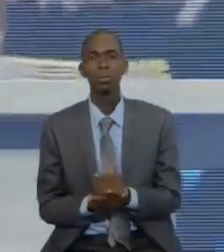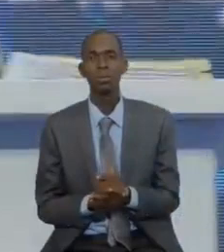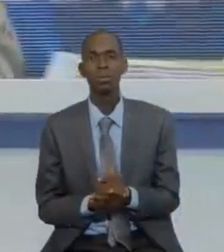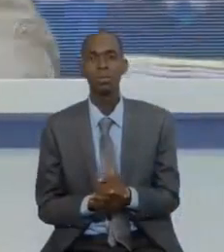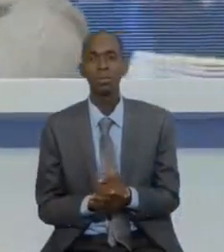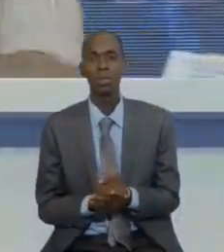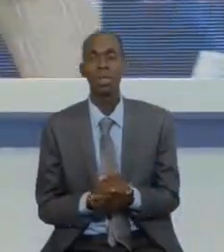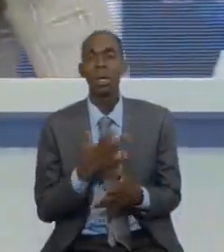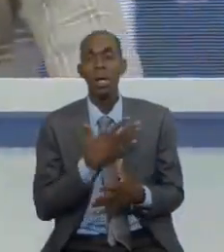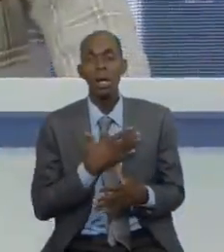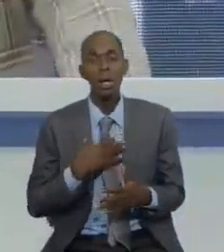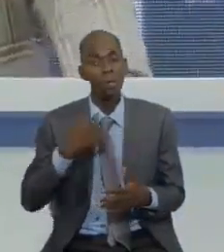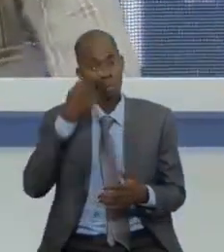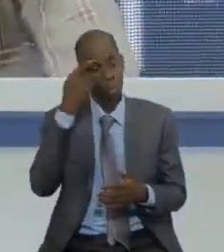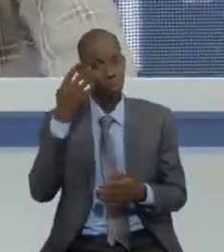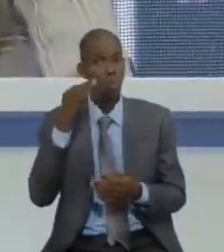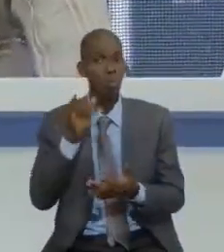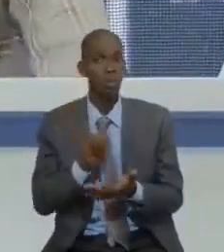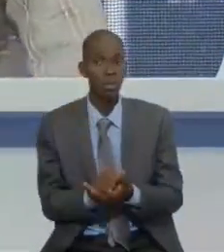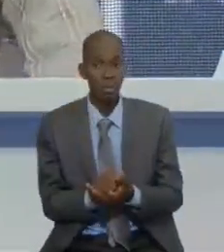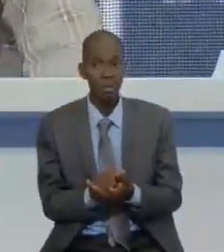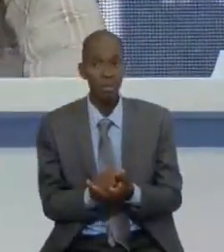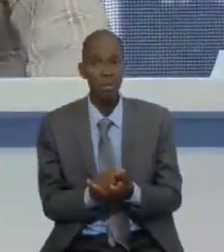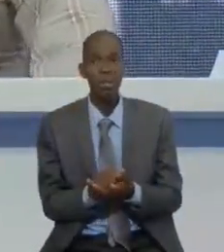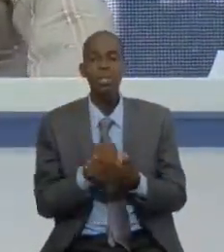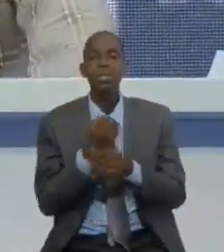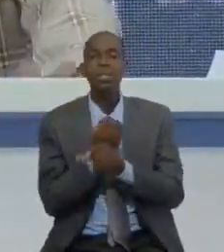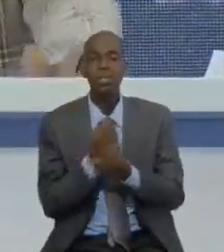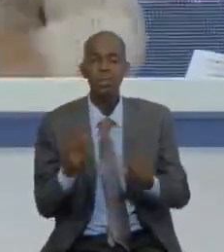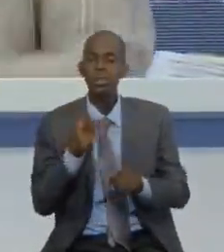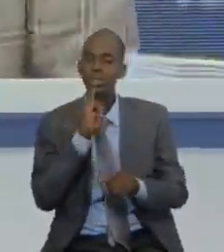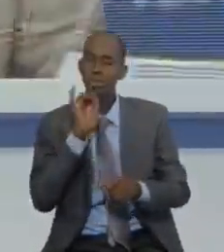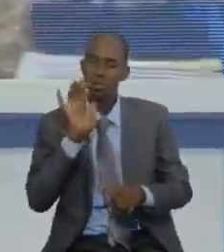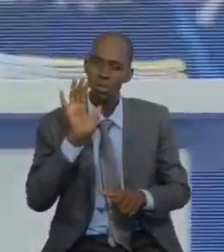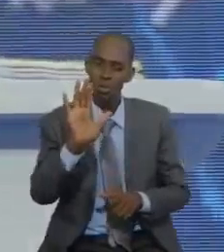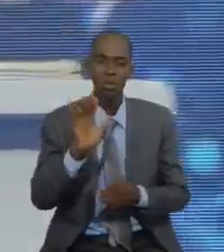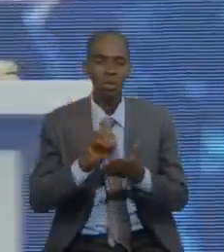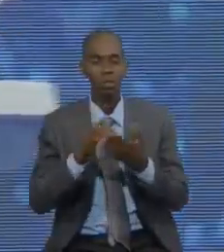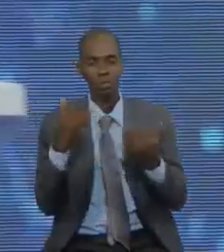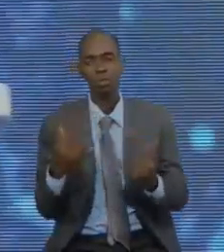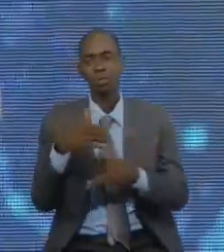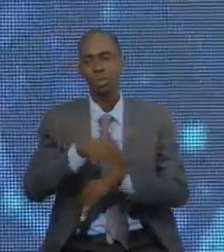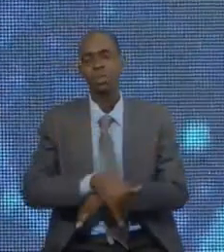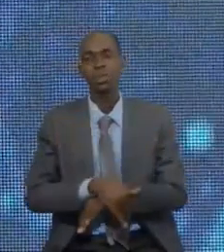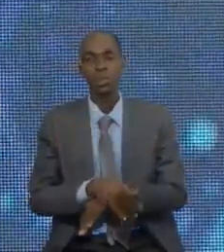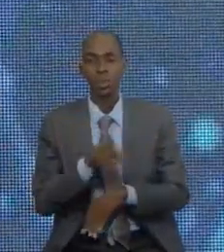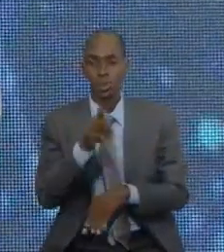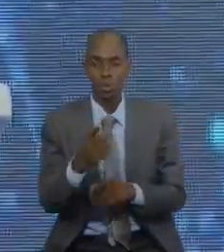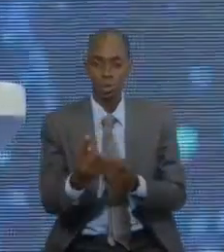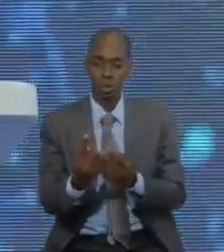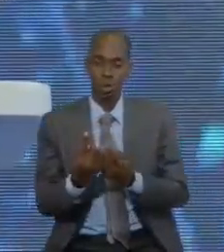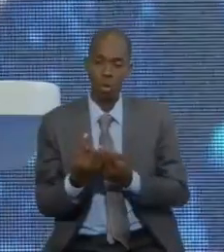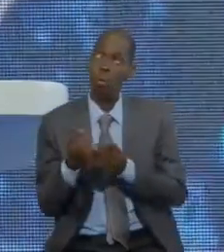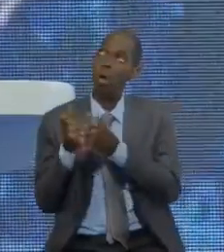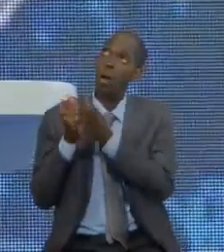And because of that, salvation is yours tonight. You come, you ask,